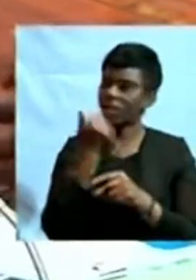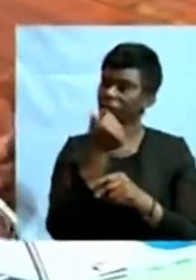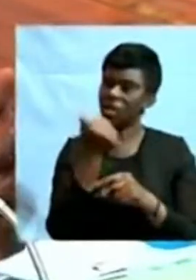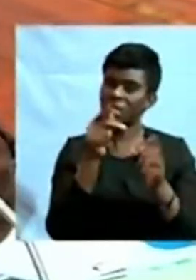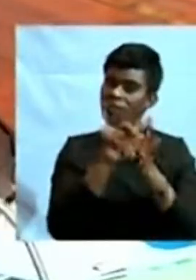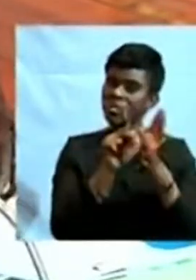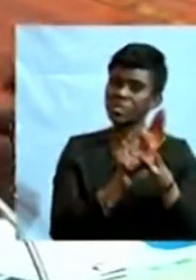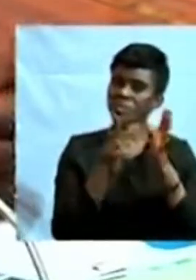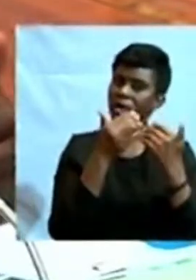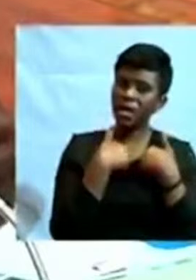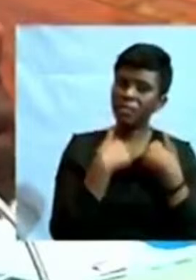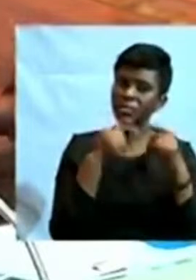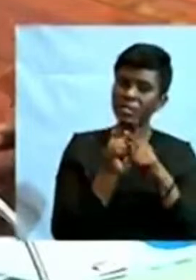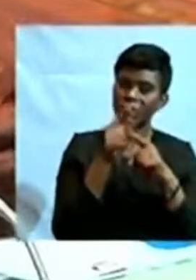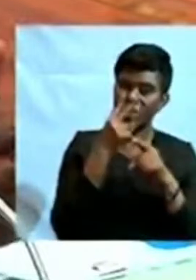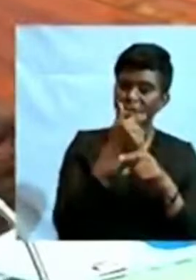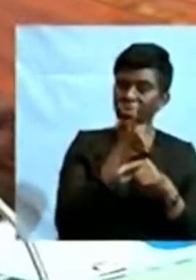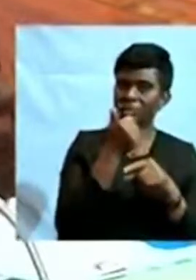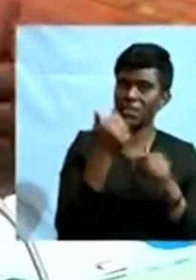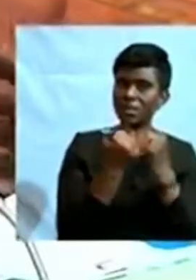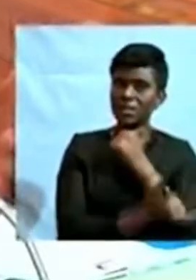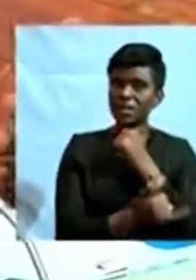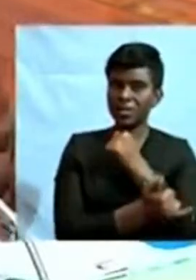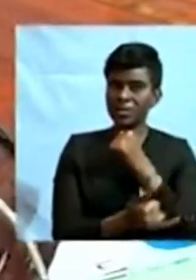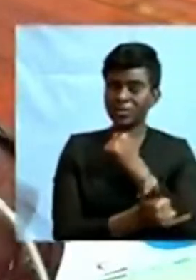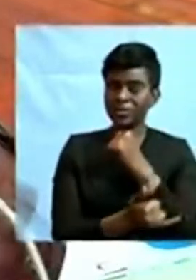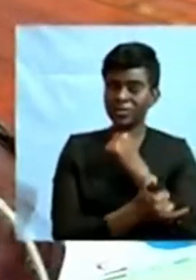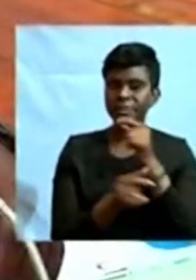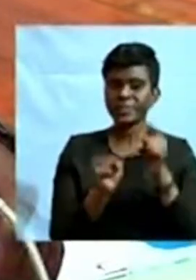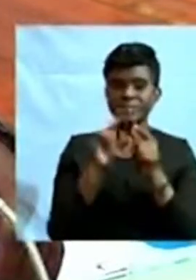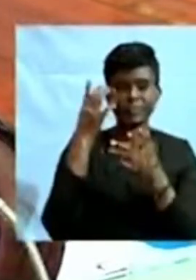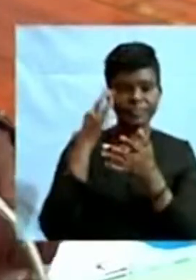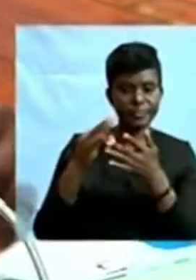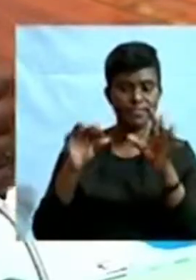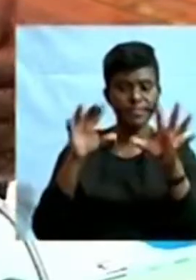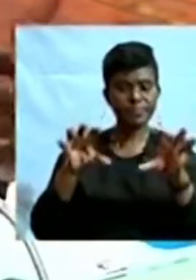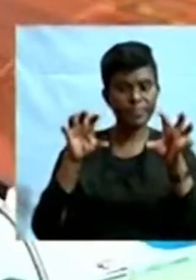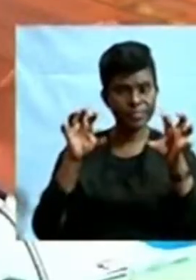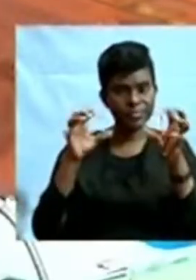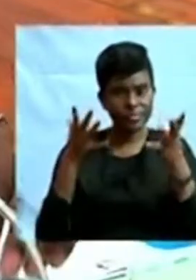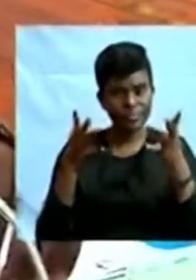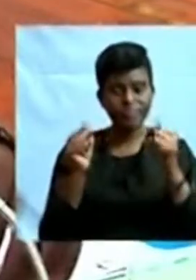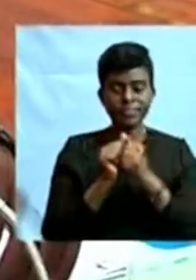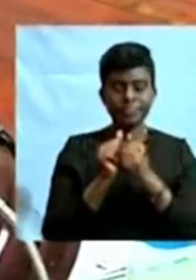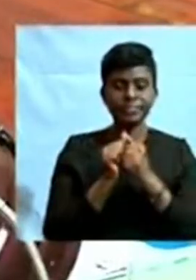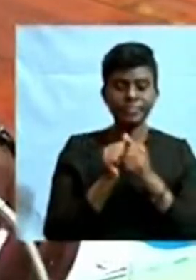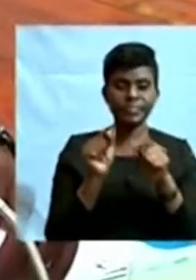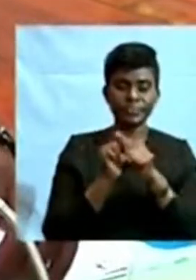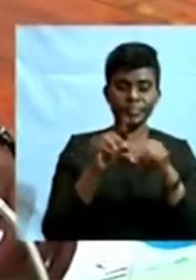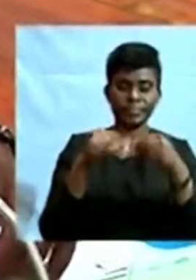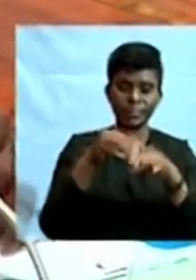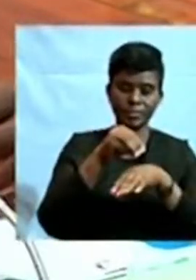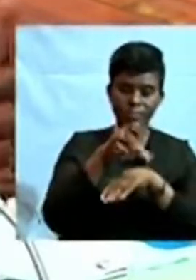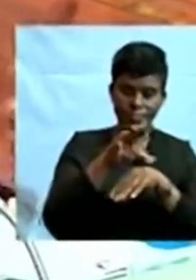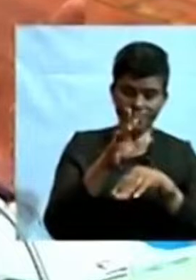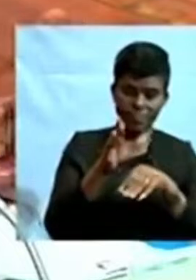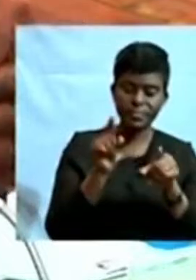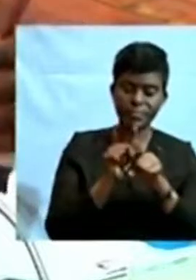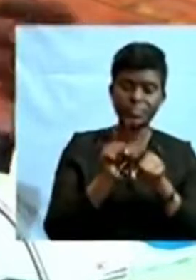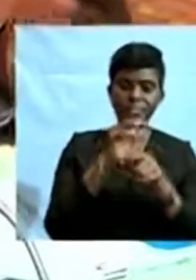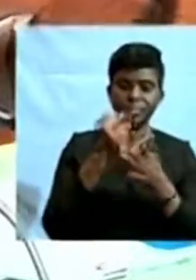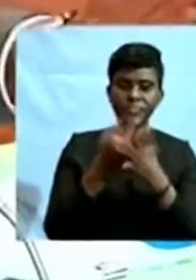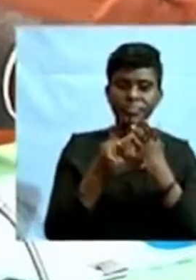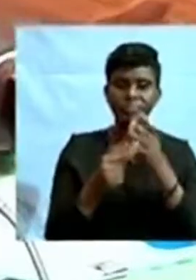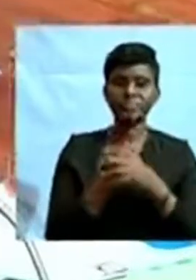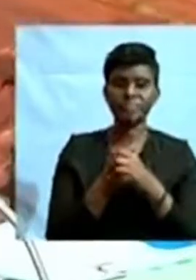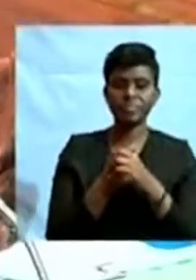deliberate policy like we have seen in other countries where Secretary to Cabinet gives a guidance that